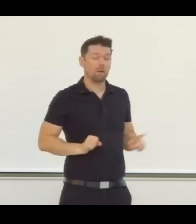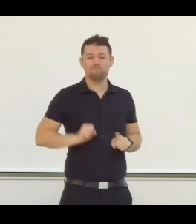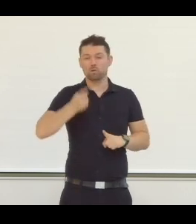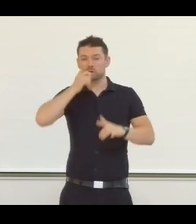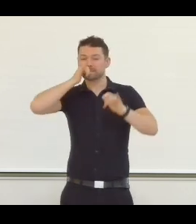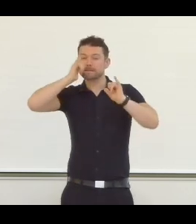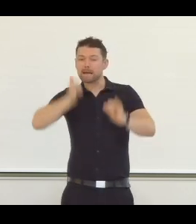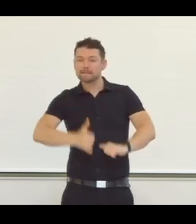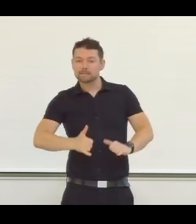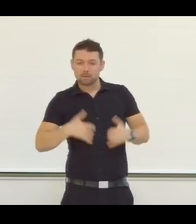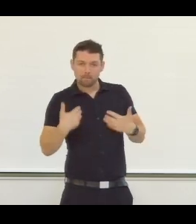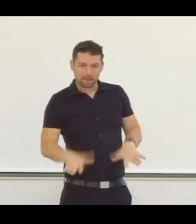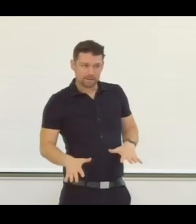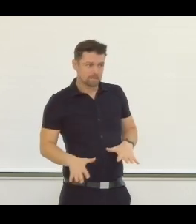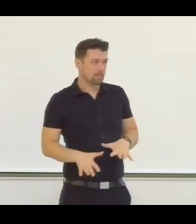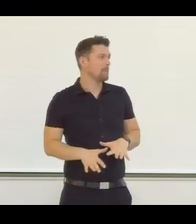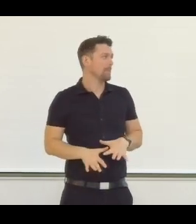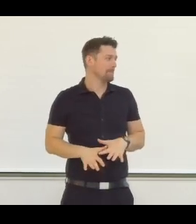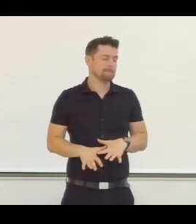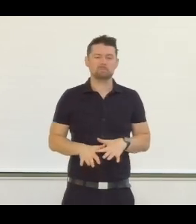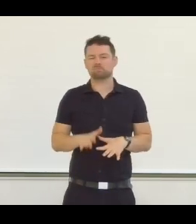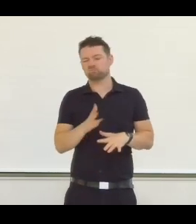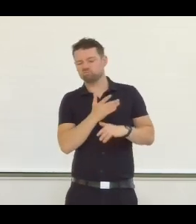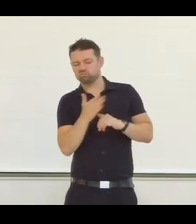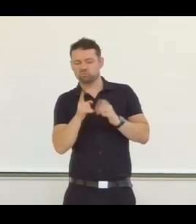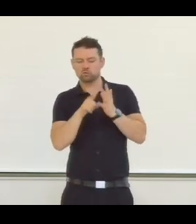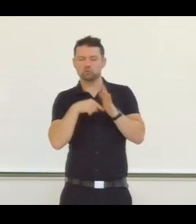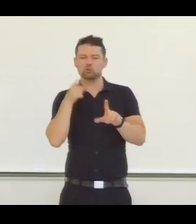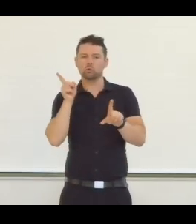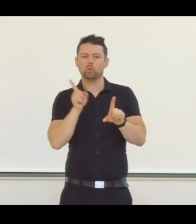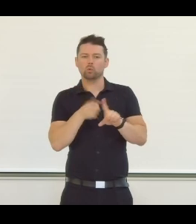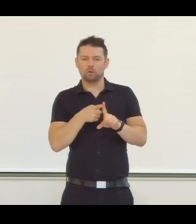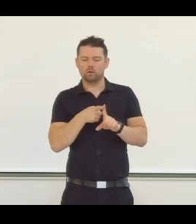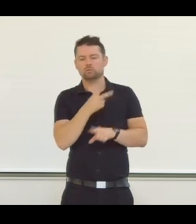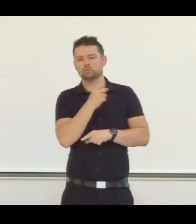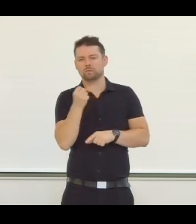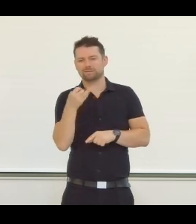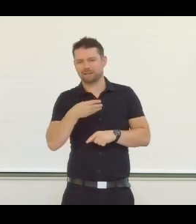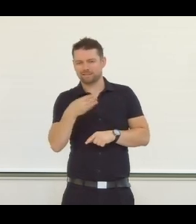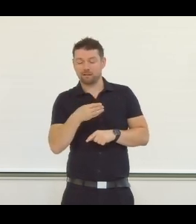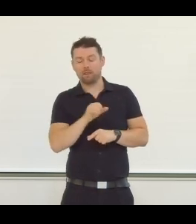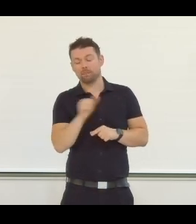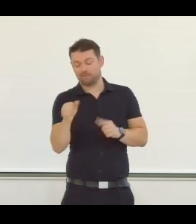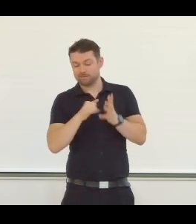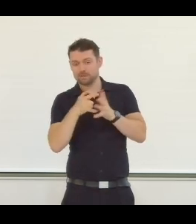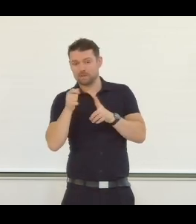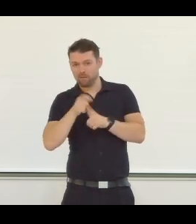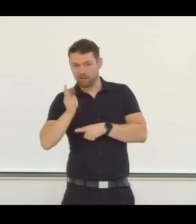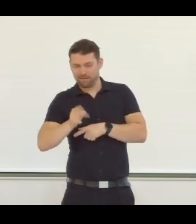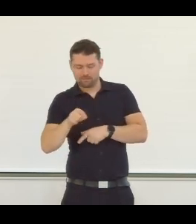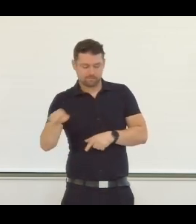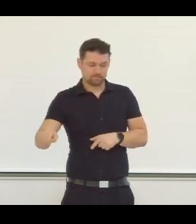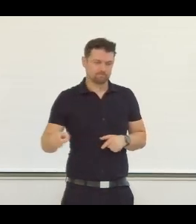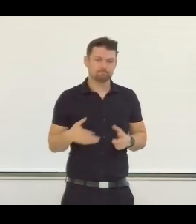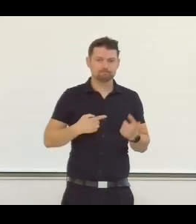test runs in, like I said, late June 2019, and then again in September. And the idea was that